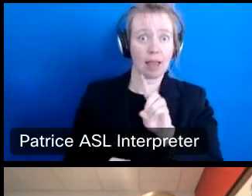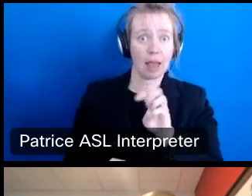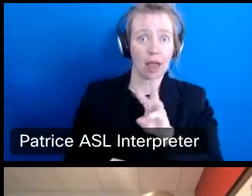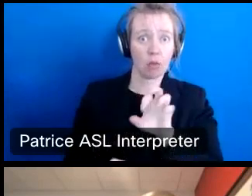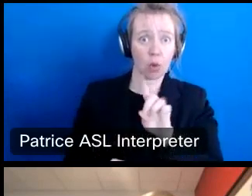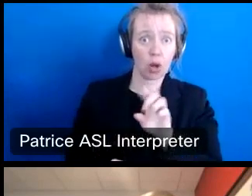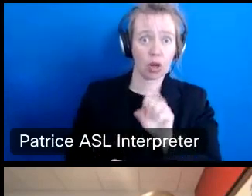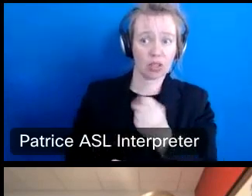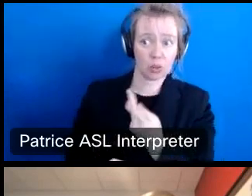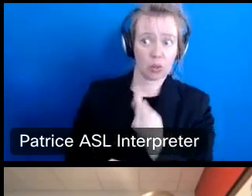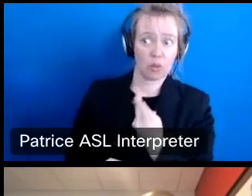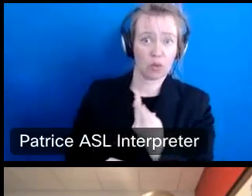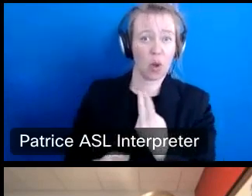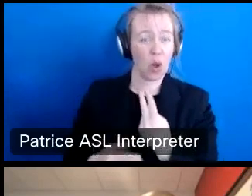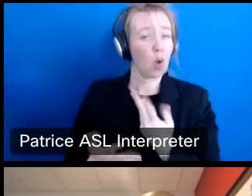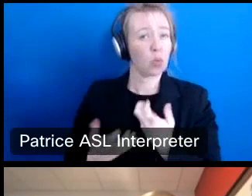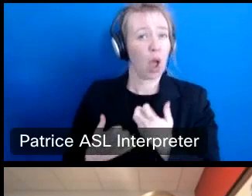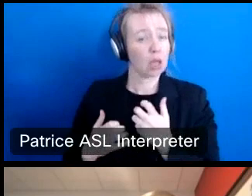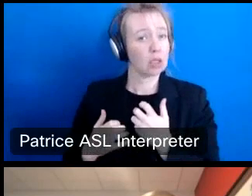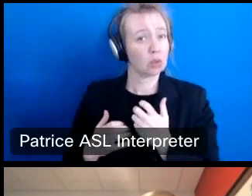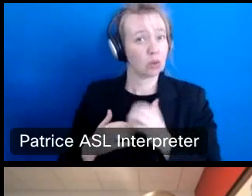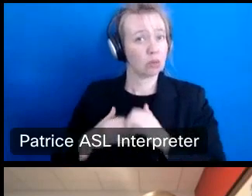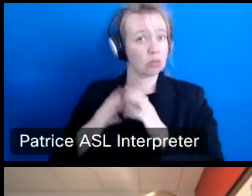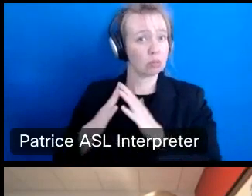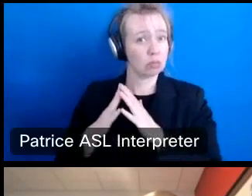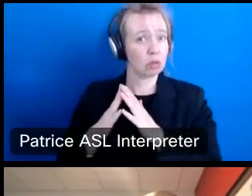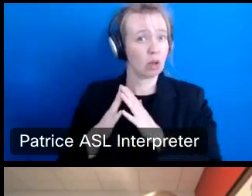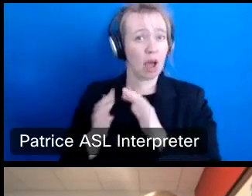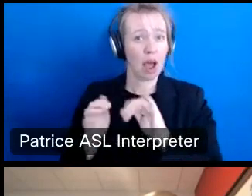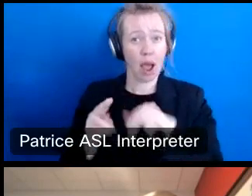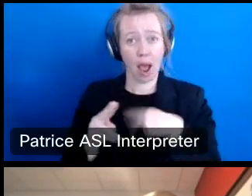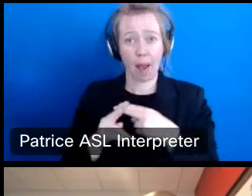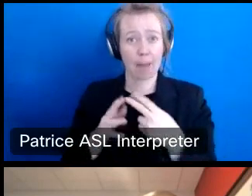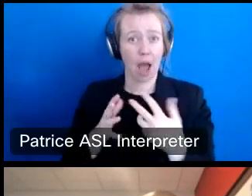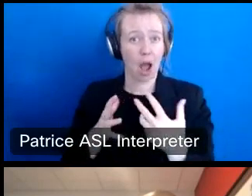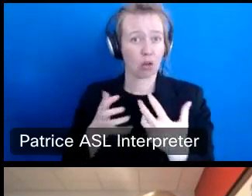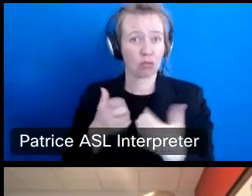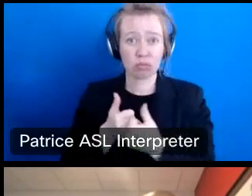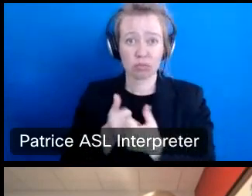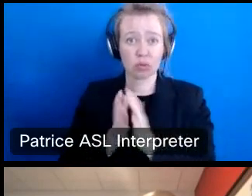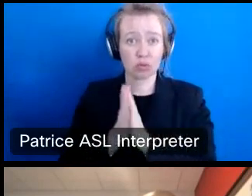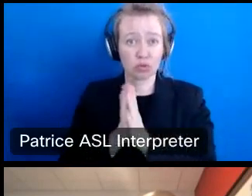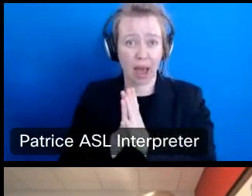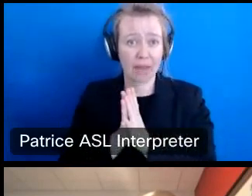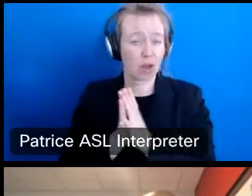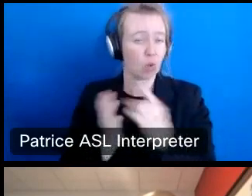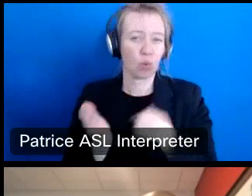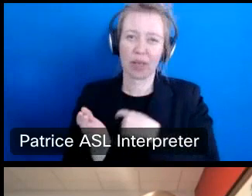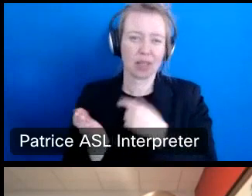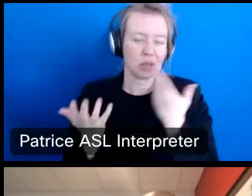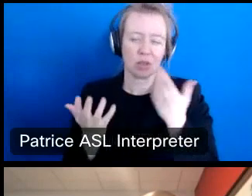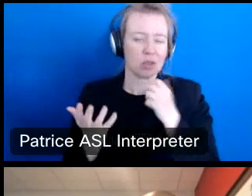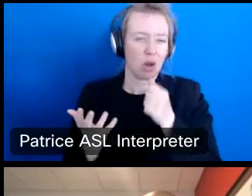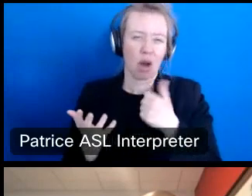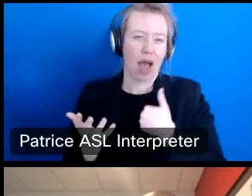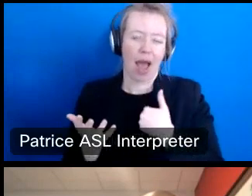just to speak about traffic related stuff, because we honestly don't have all the answers. Sure. And we'd love to hear